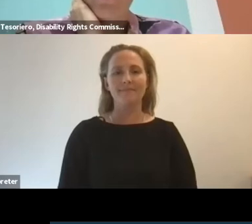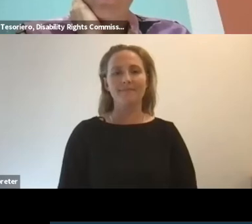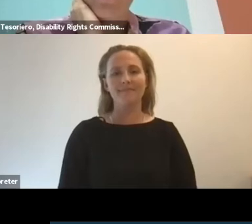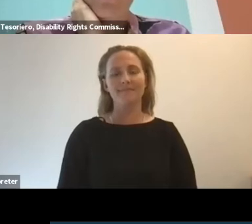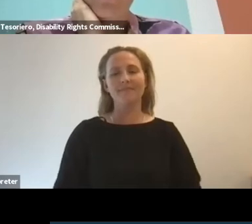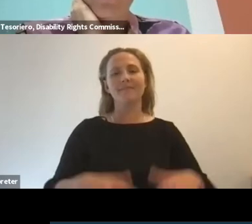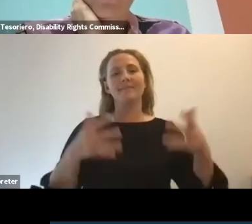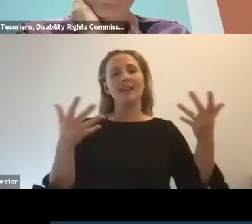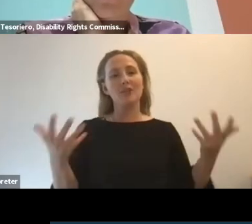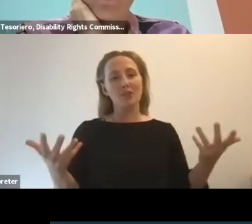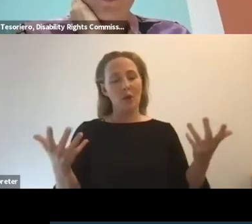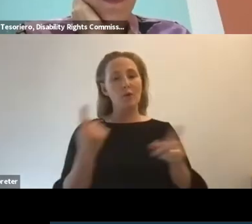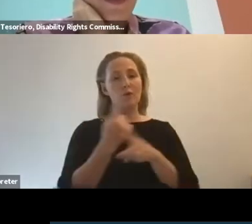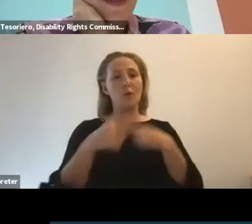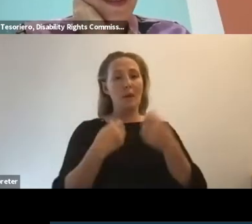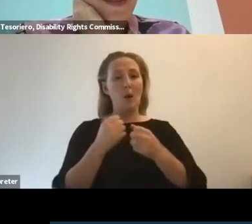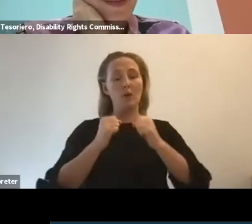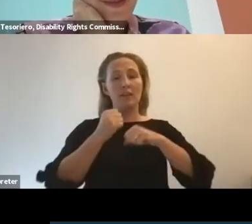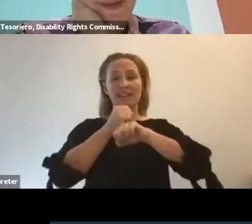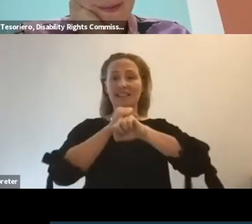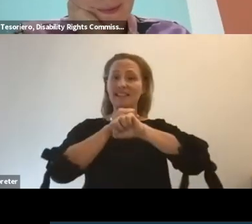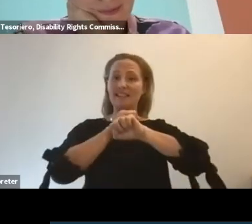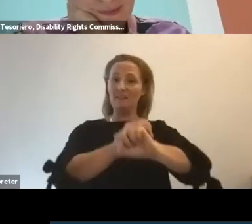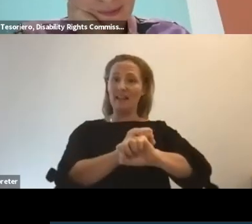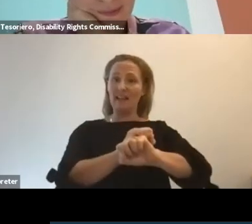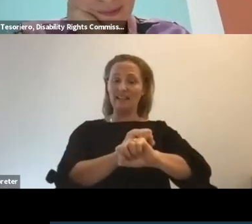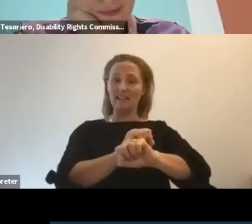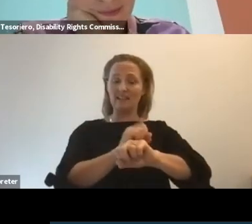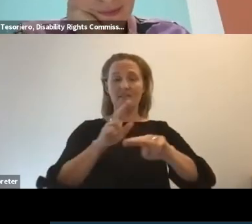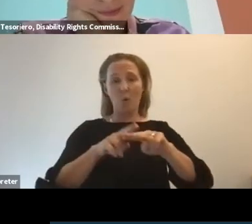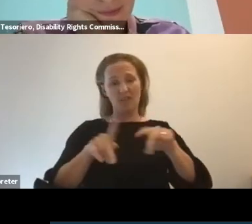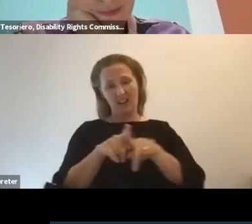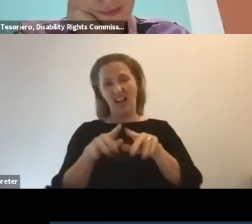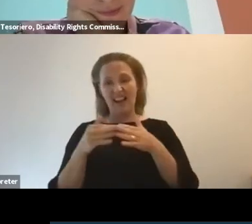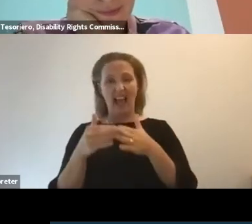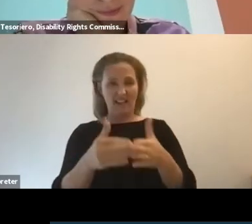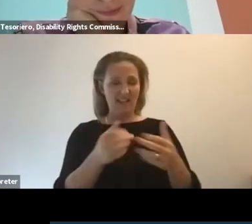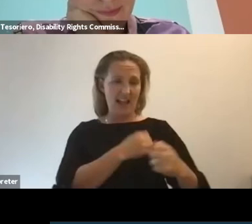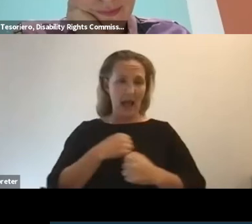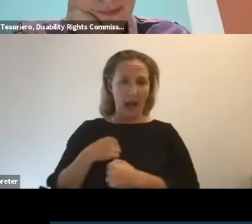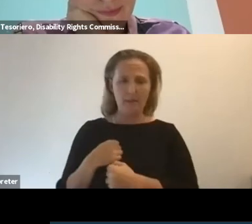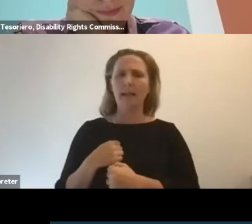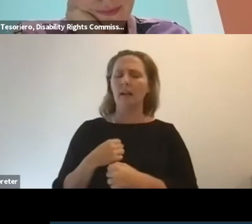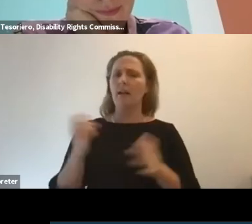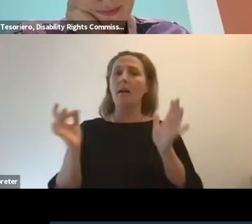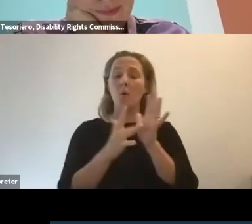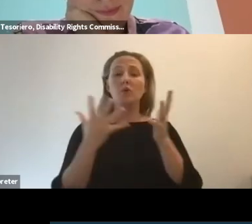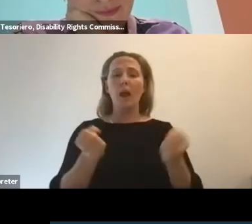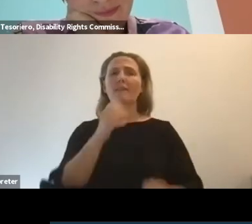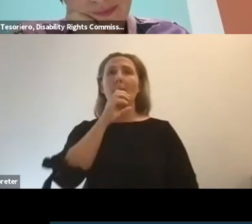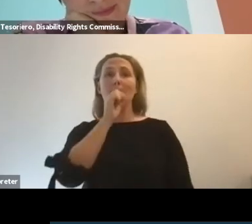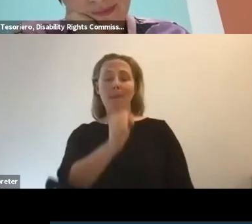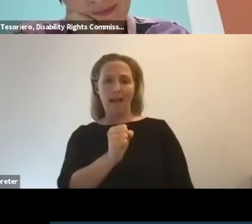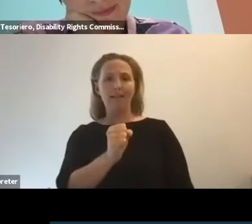Defence Force, it's really key to have those male champions of change.